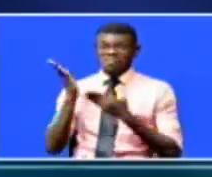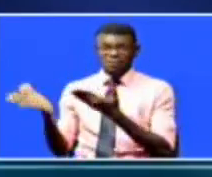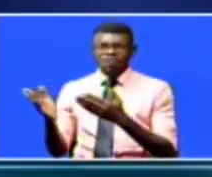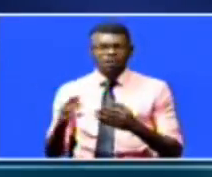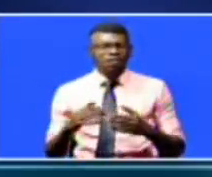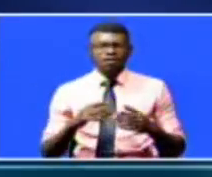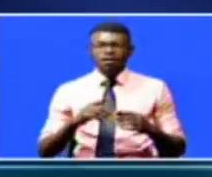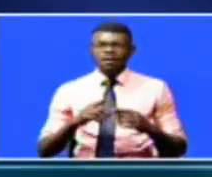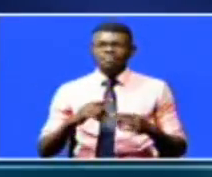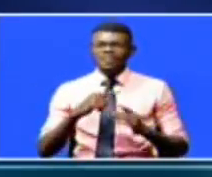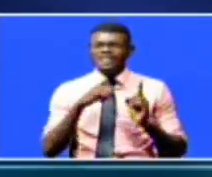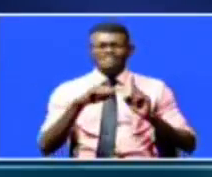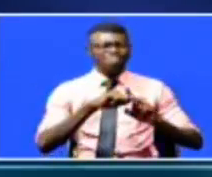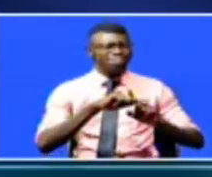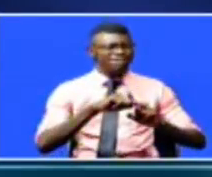kani.